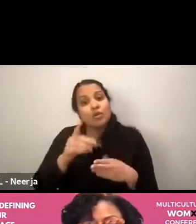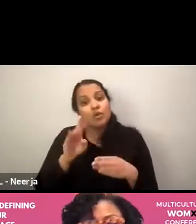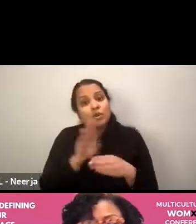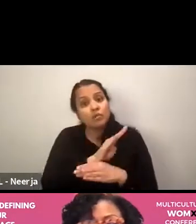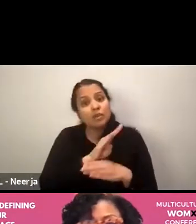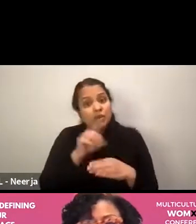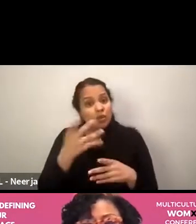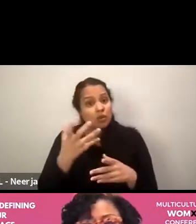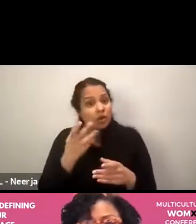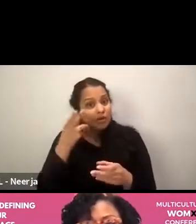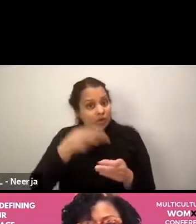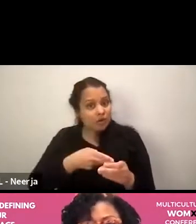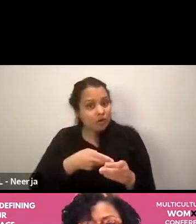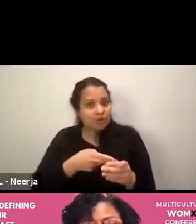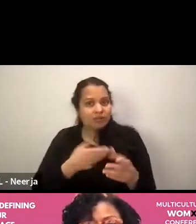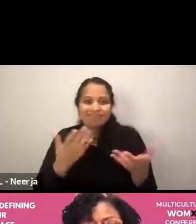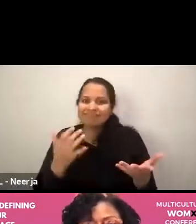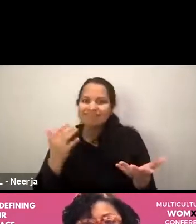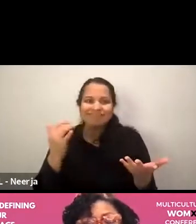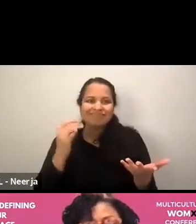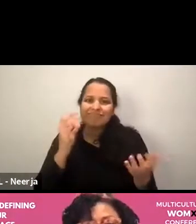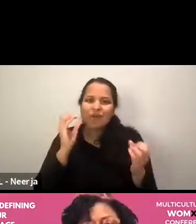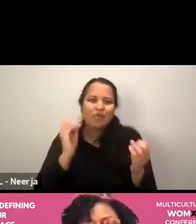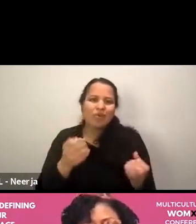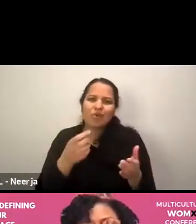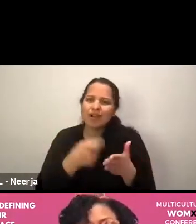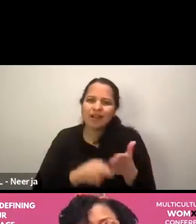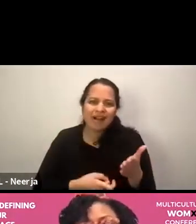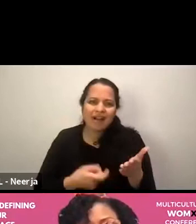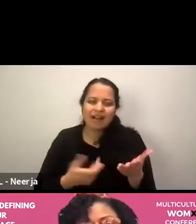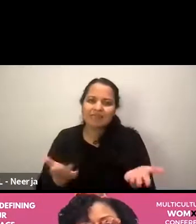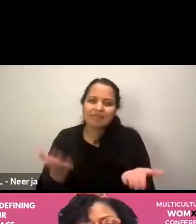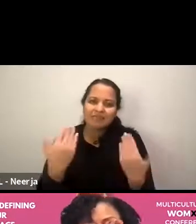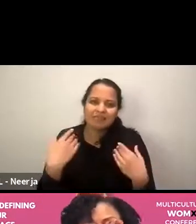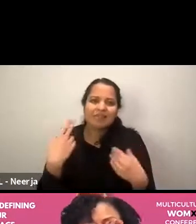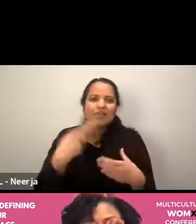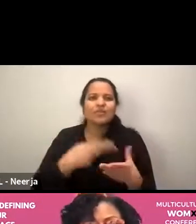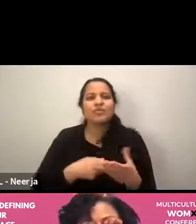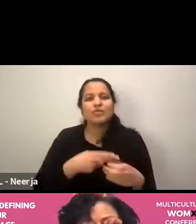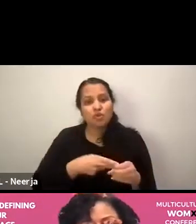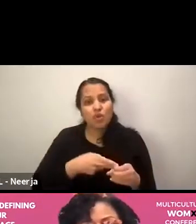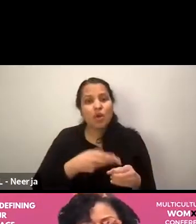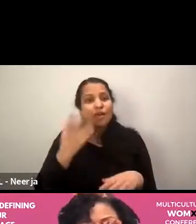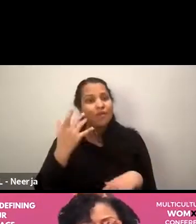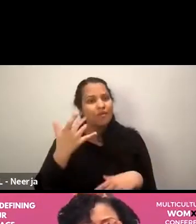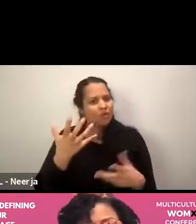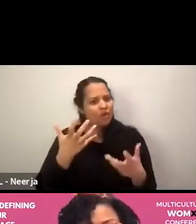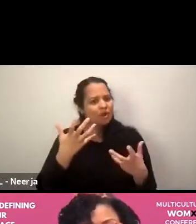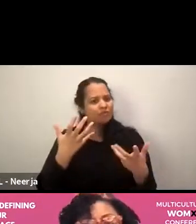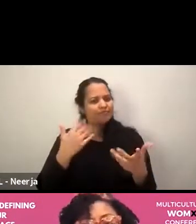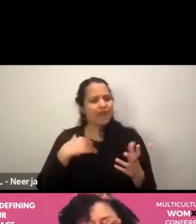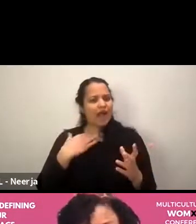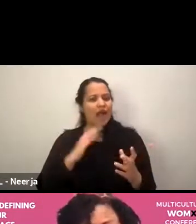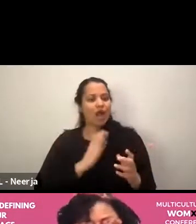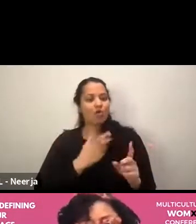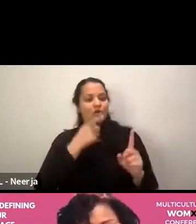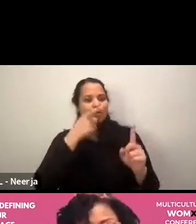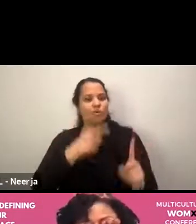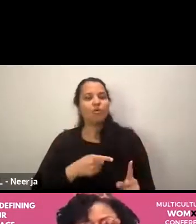join, this is at no cost. We welcome everyone to join us because we just want to make sure the information is reaching the